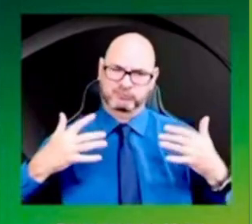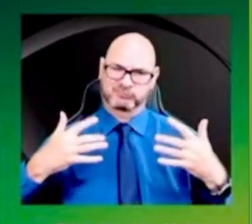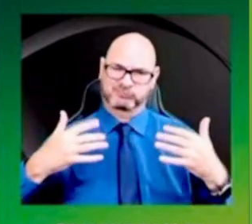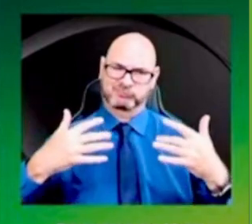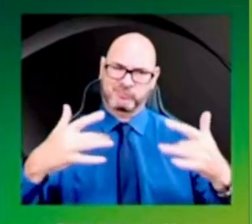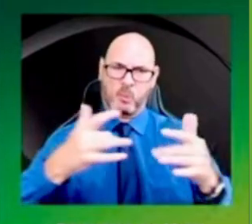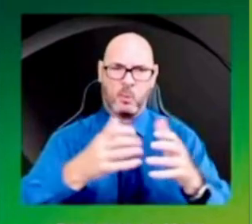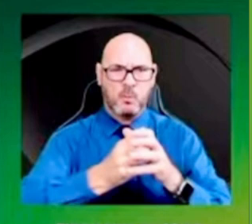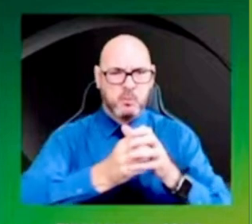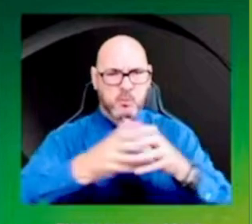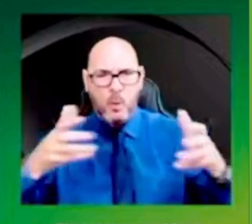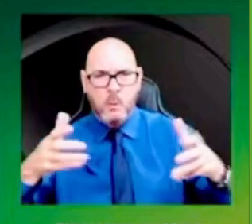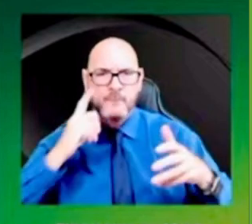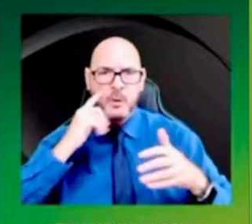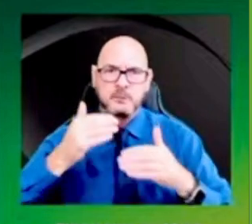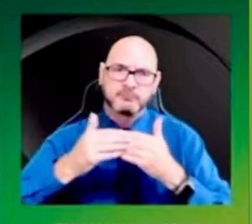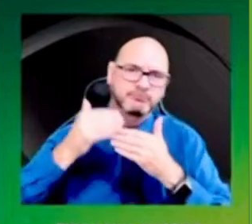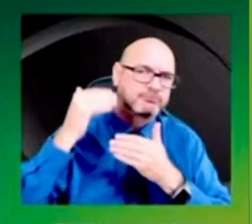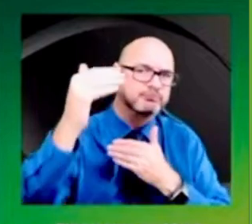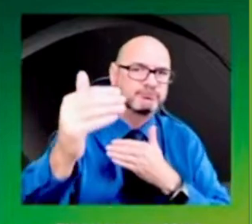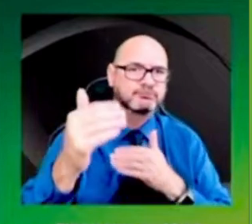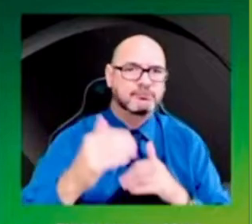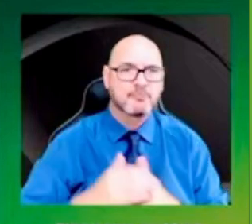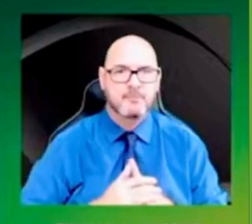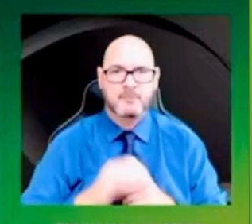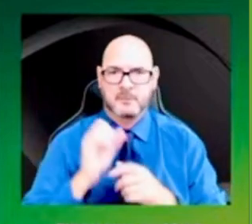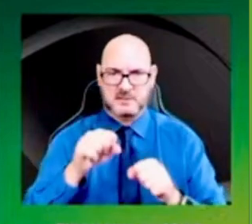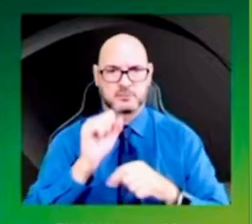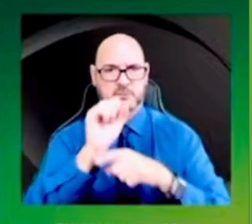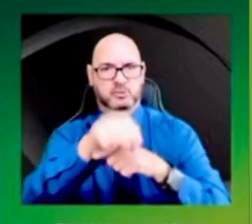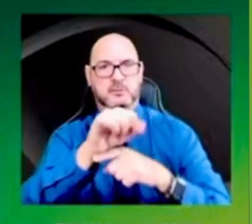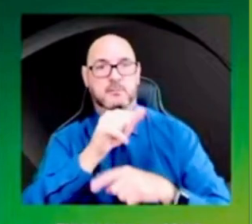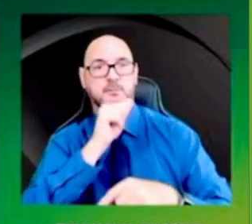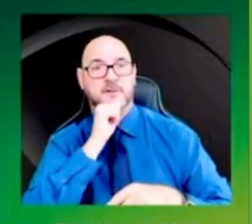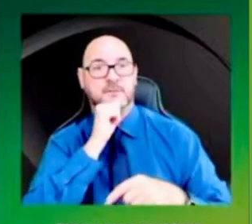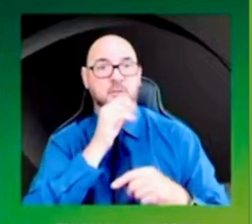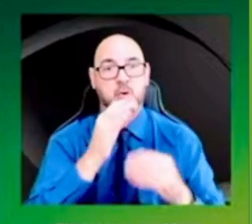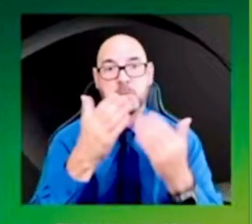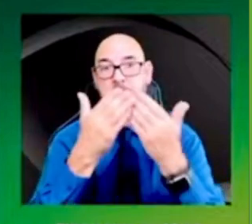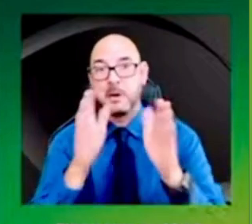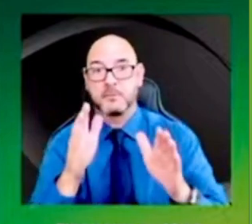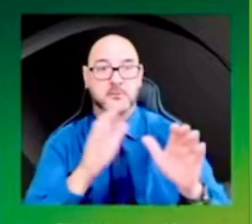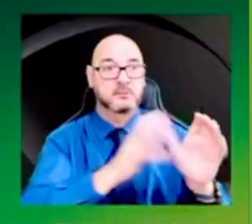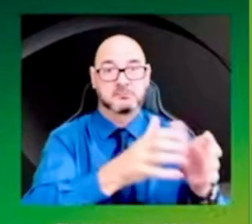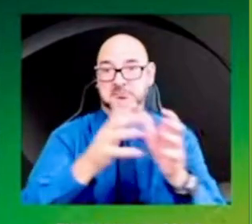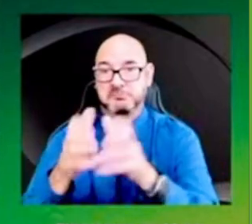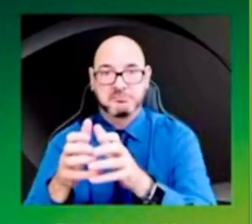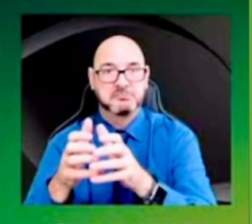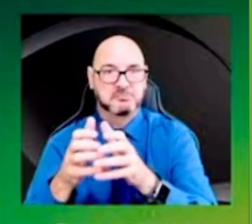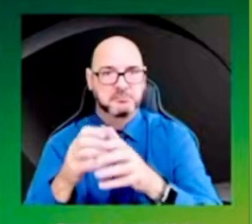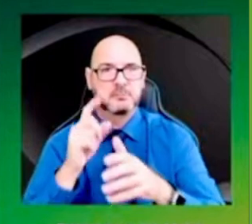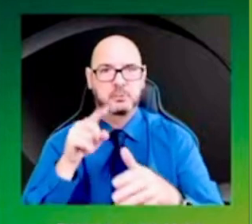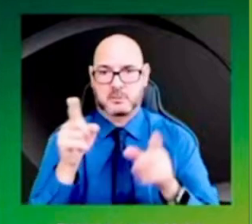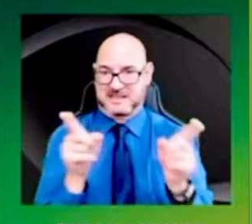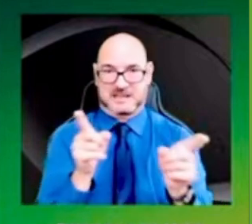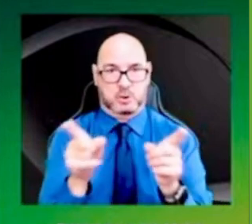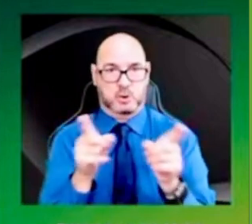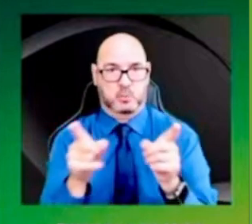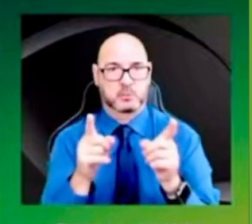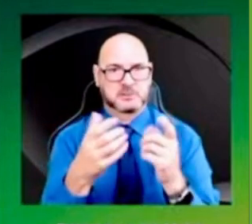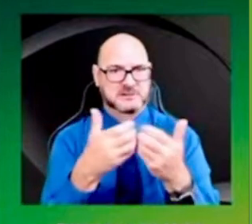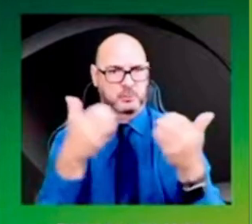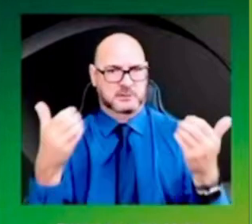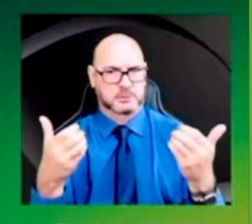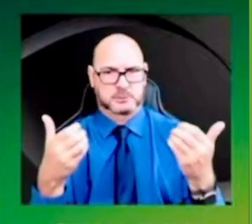or the public sector would do on its own. Throughout my career as Attorney General of California, as